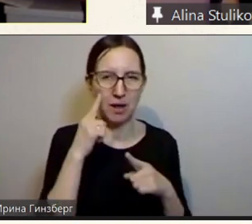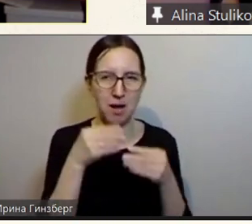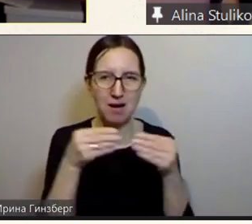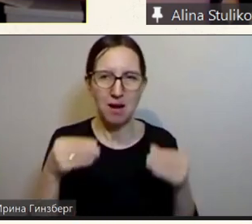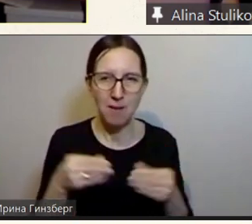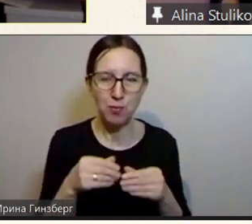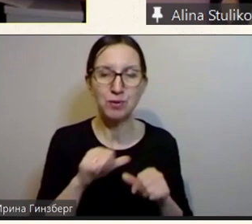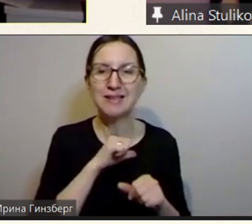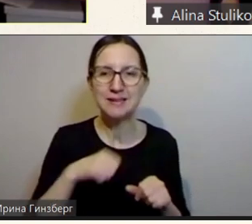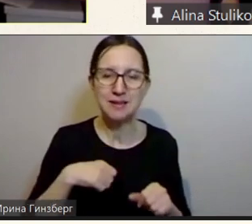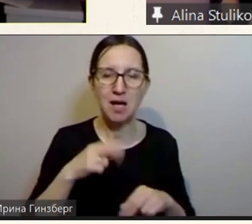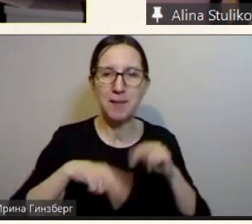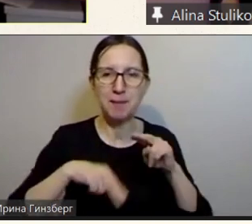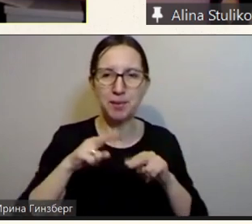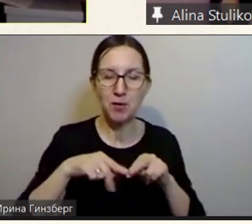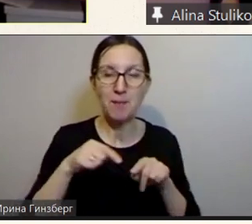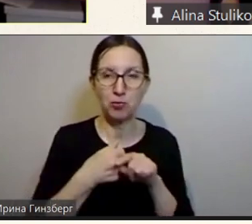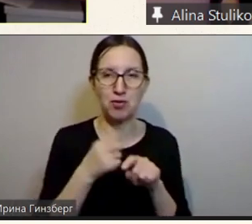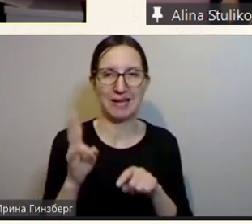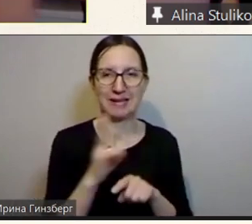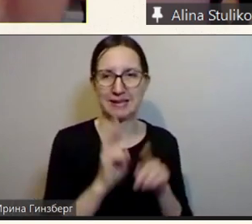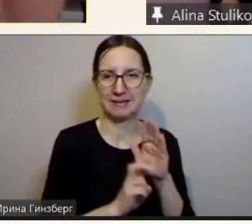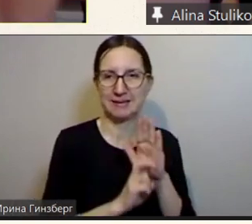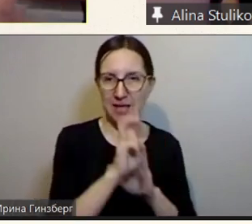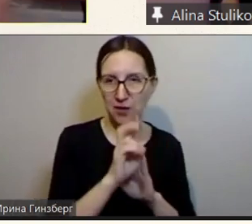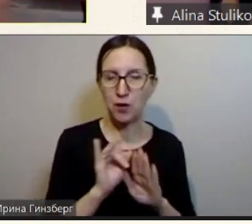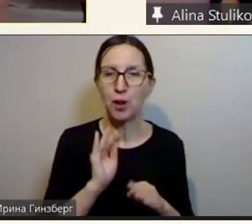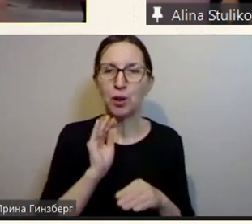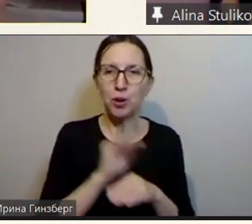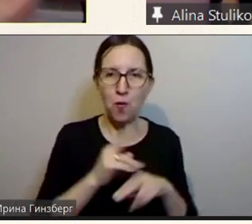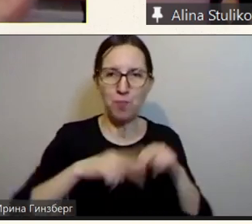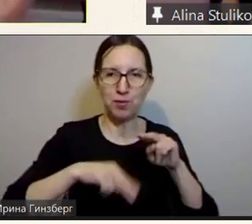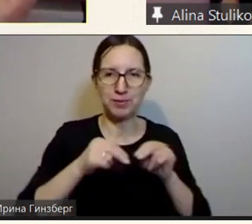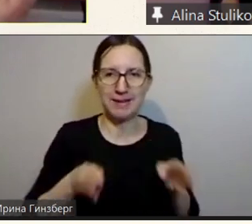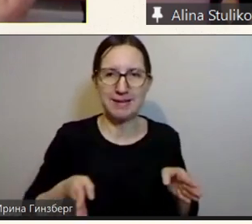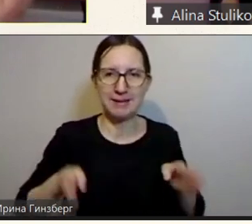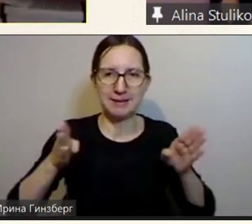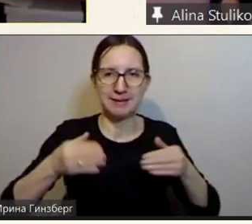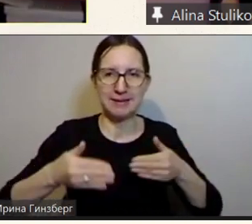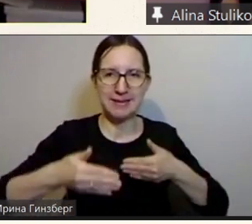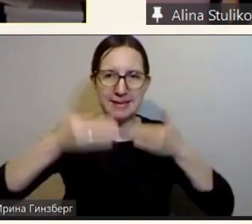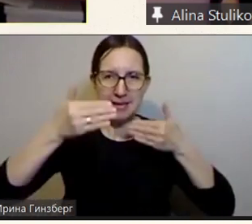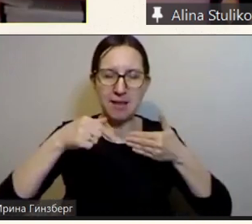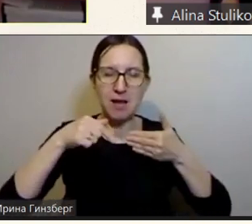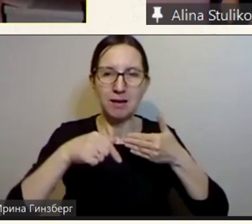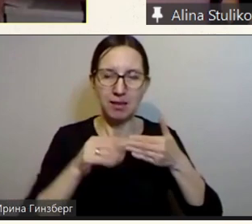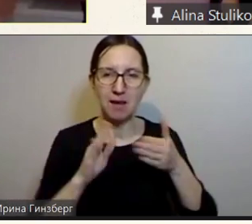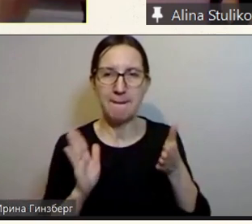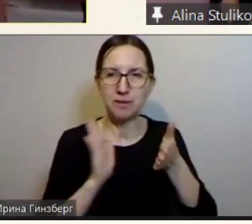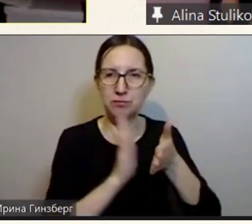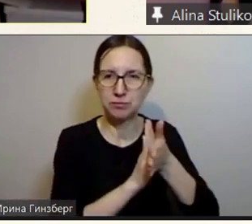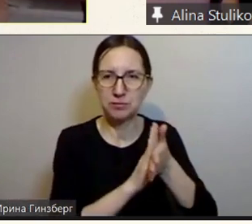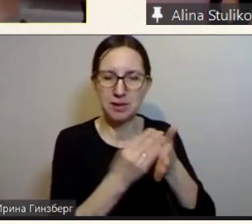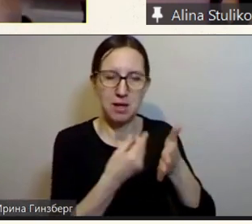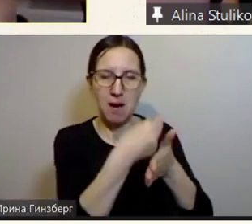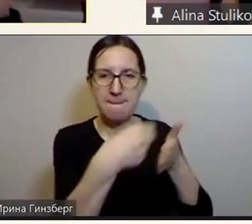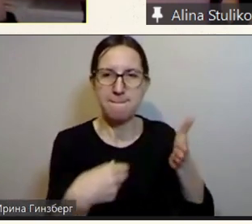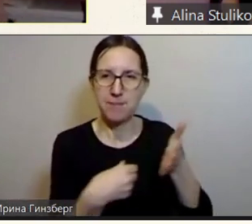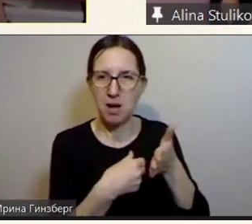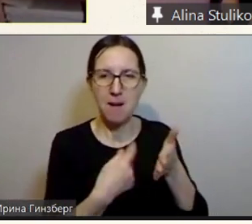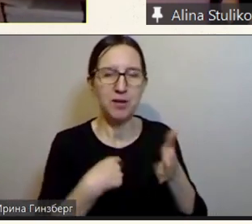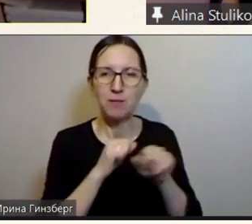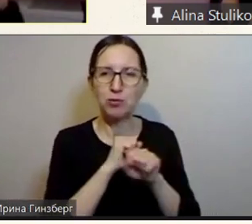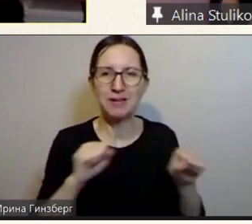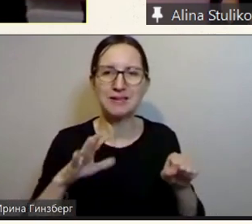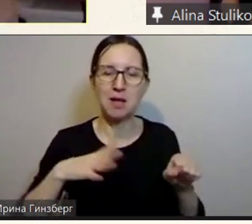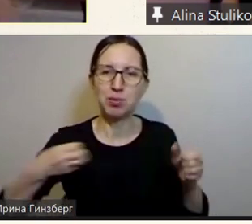just freestanding walls. And that's where we put a flat panel screen. We couldn't do a projection because there was nowhere to hang